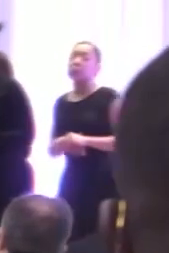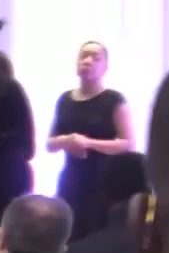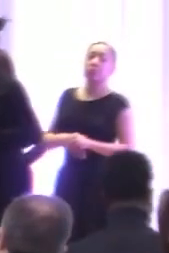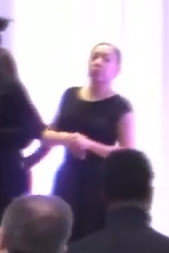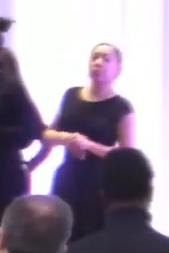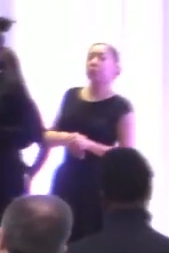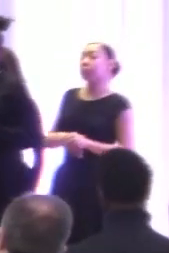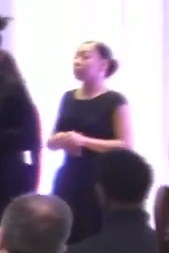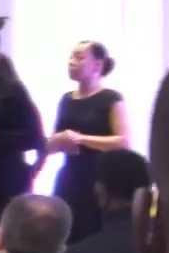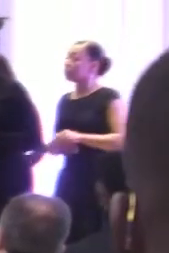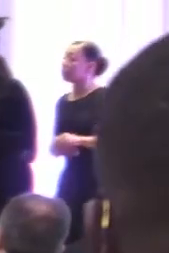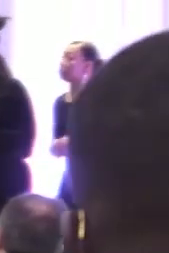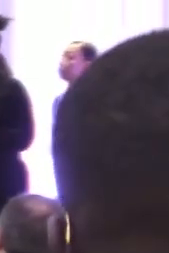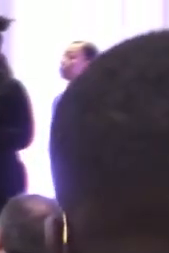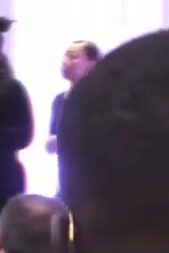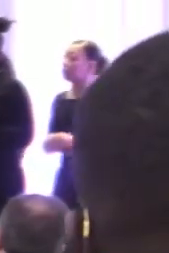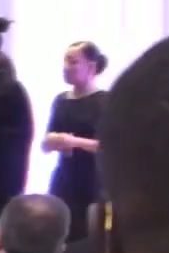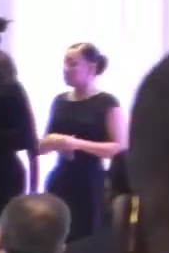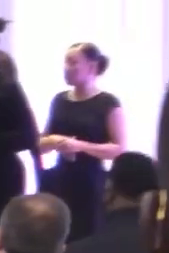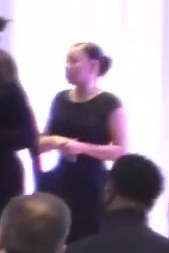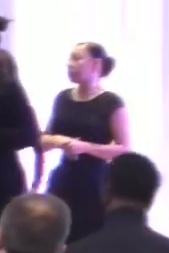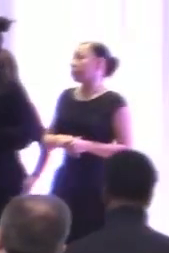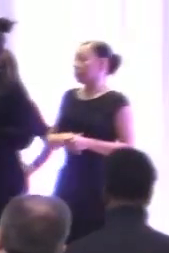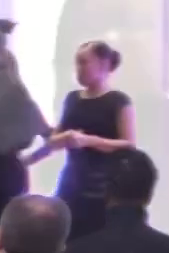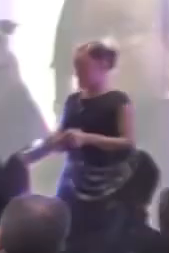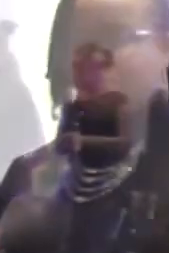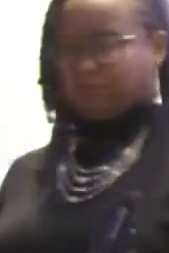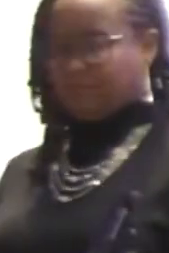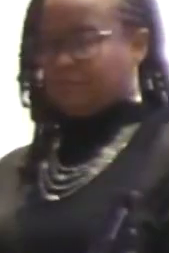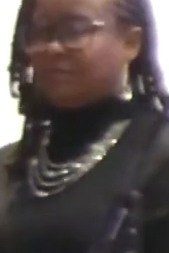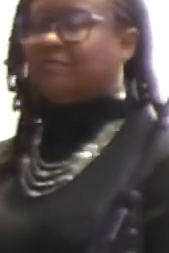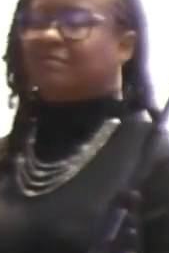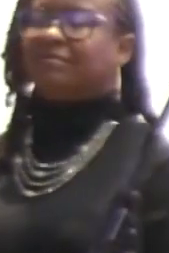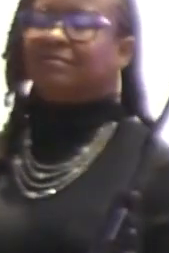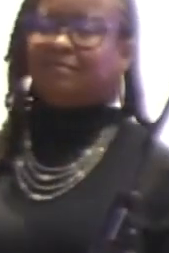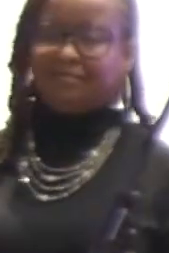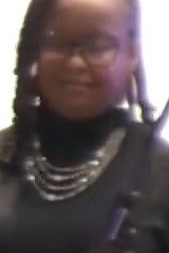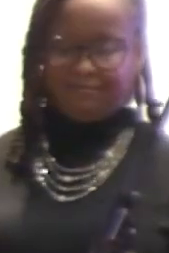come over the ways that the tears has been